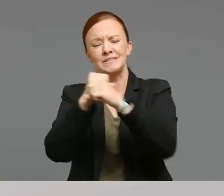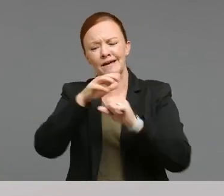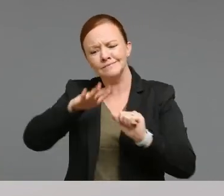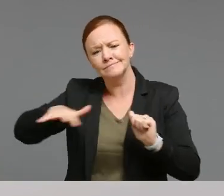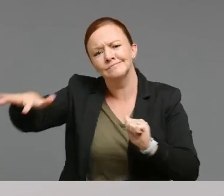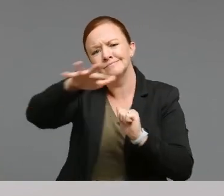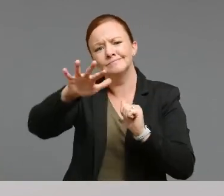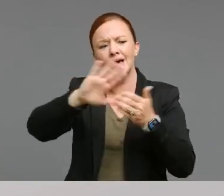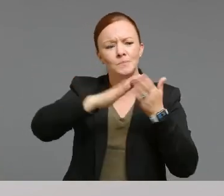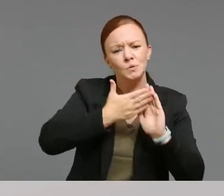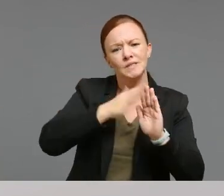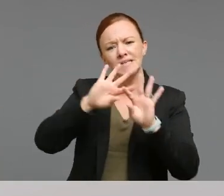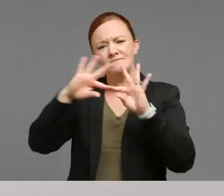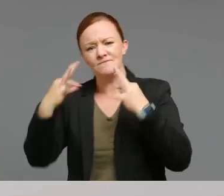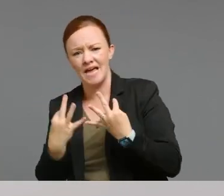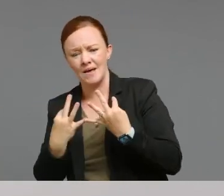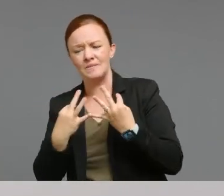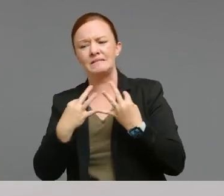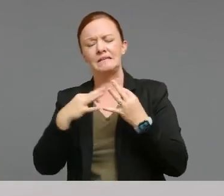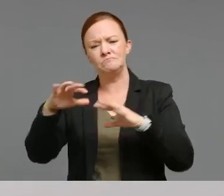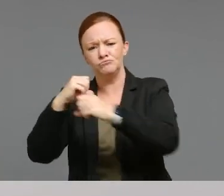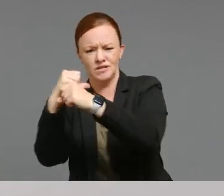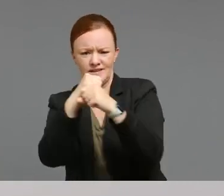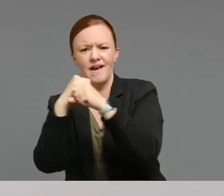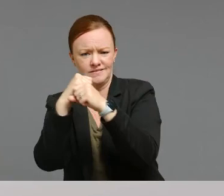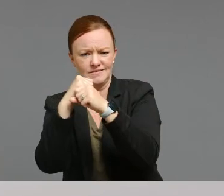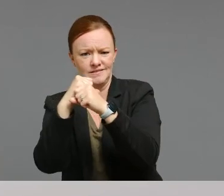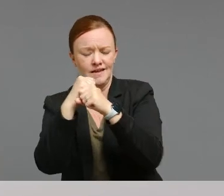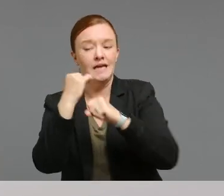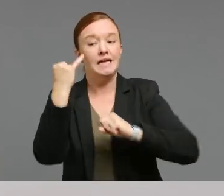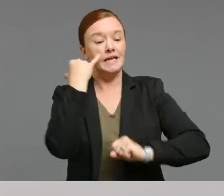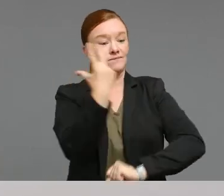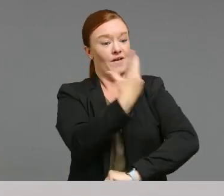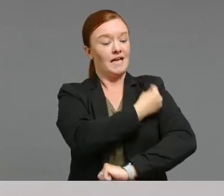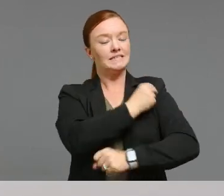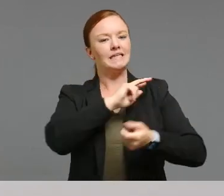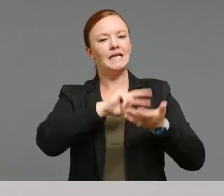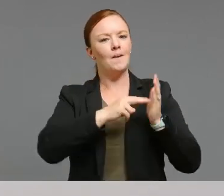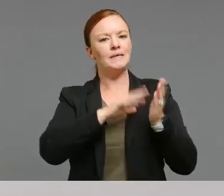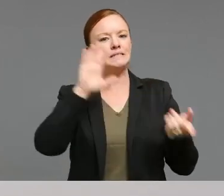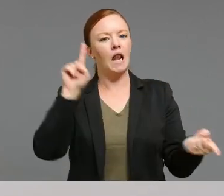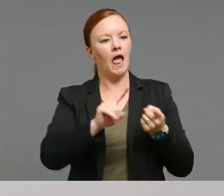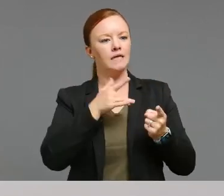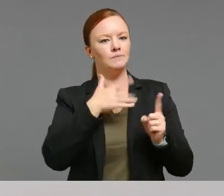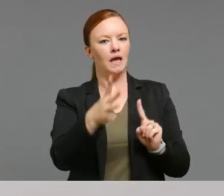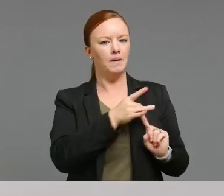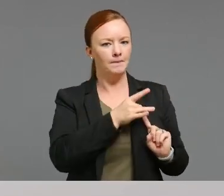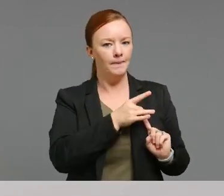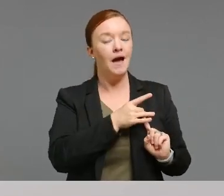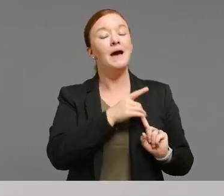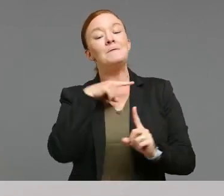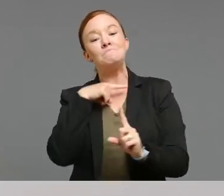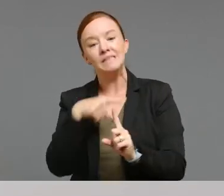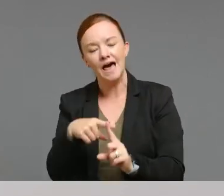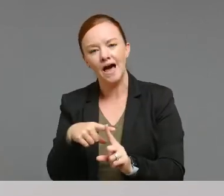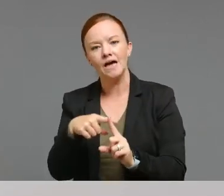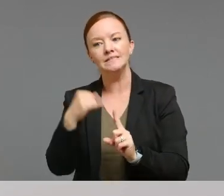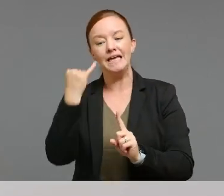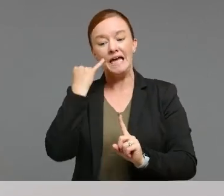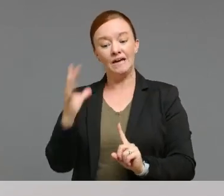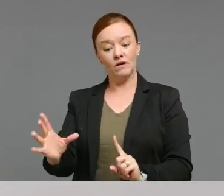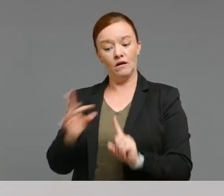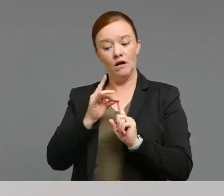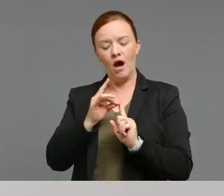likely to get infected with COVID-19 if you have it. You're less likely to transmit it to others if you are vaccinated.